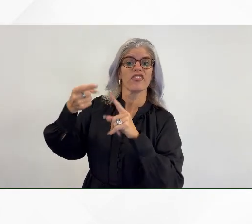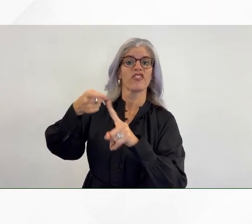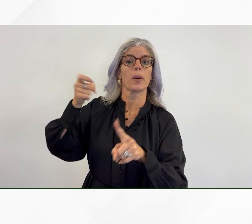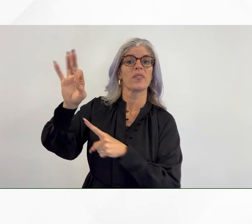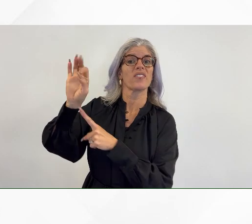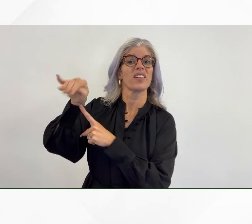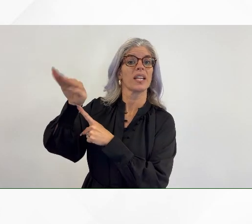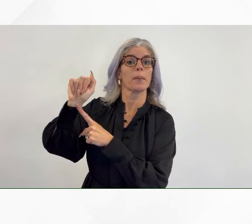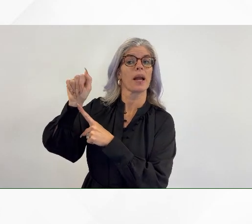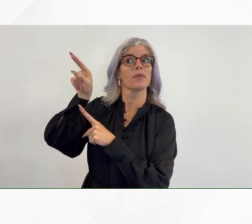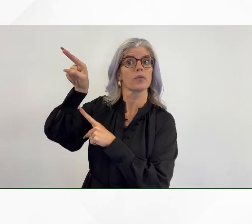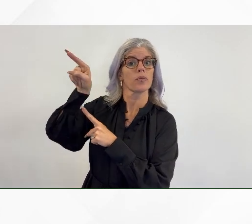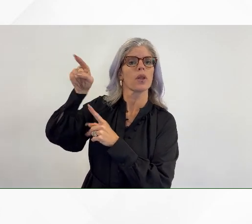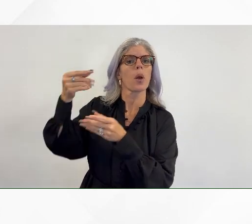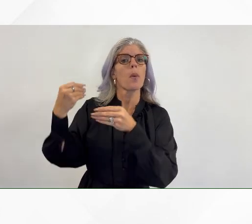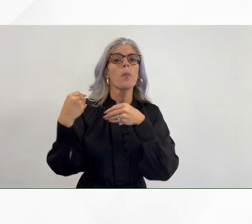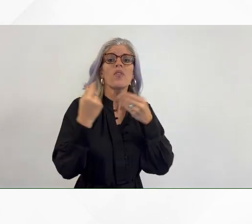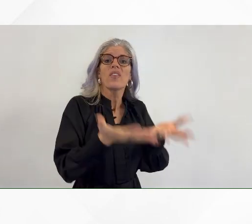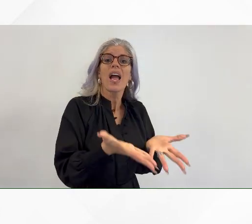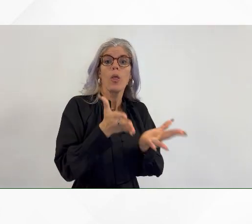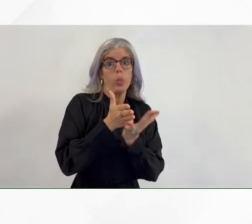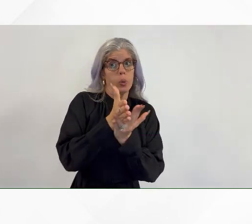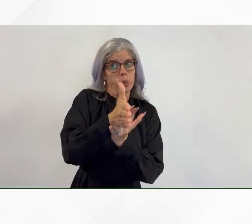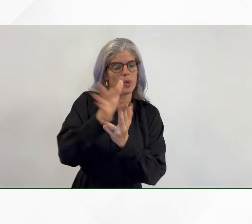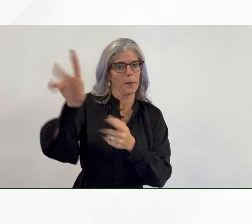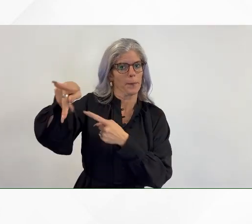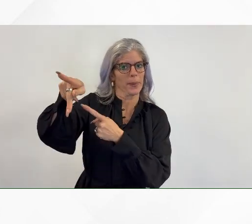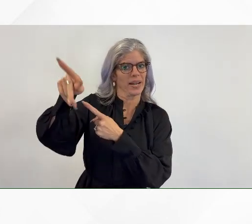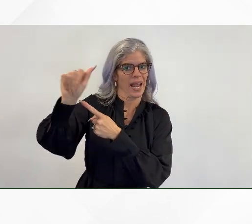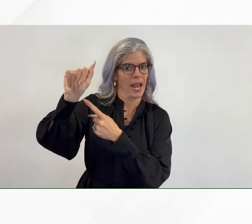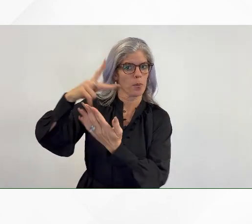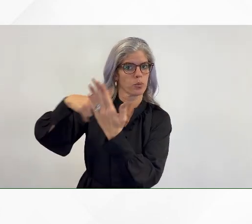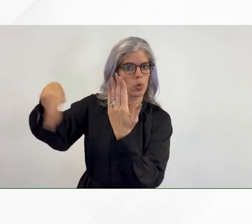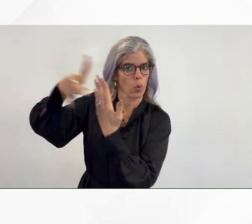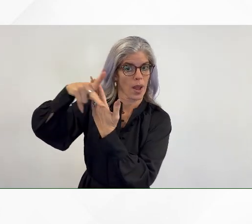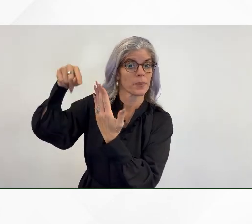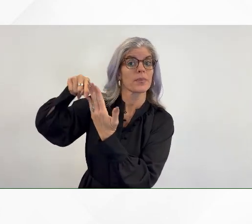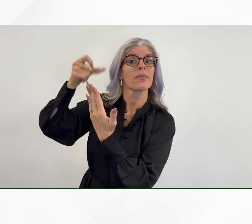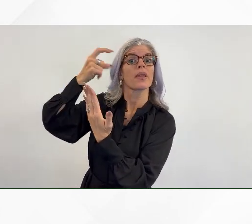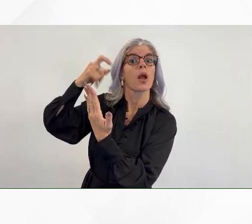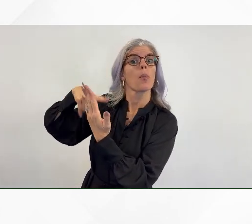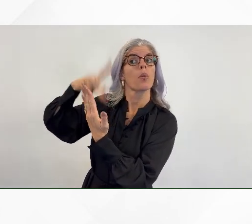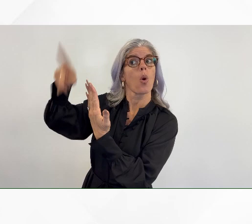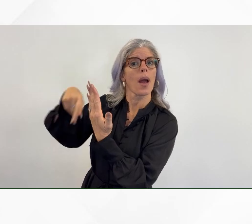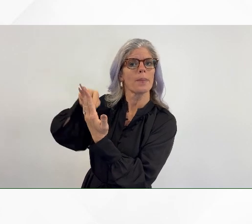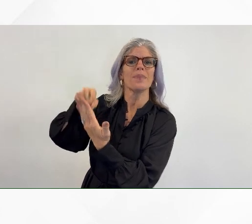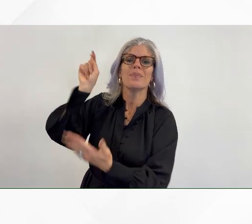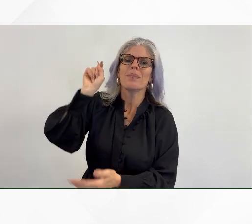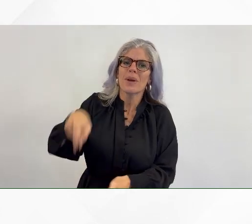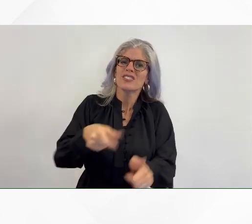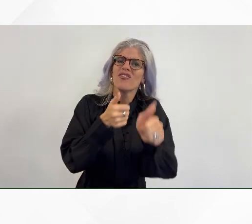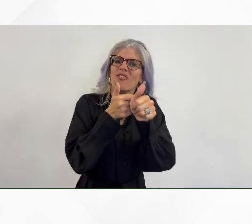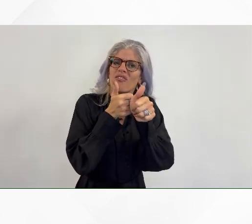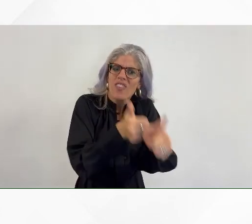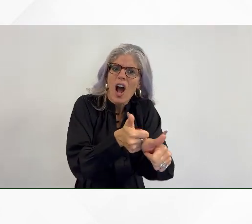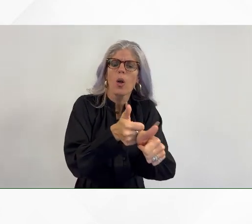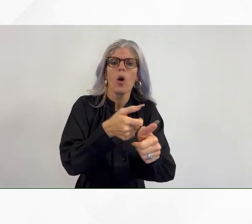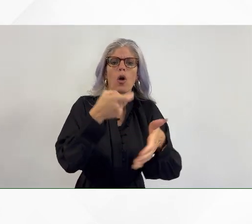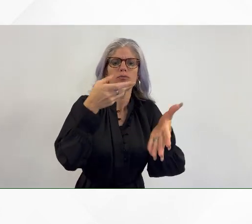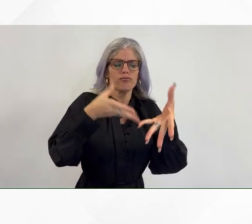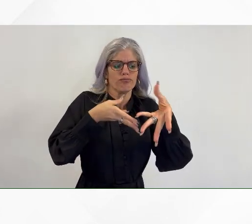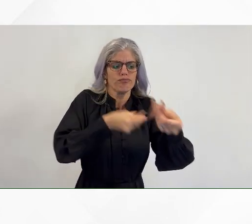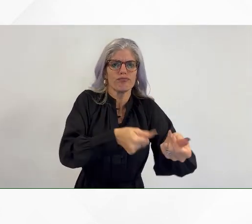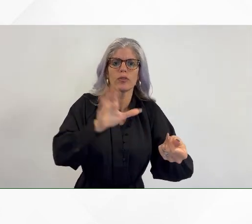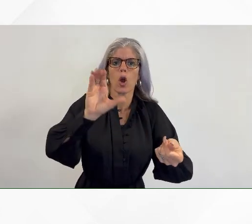The assistance FEMA provides through its PA program is subject to a cost share. The federal cost share program is no less than